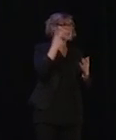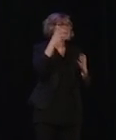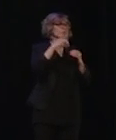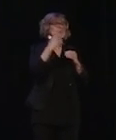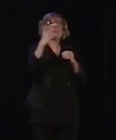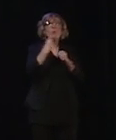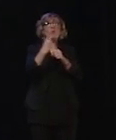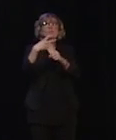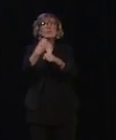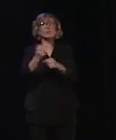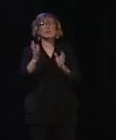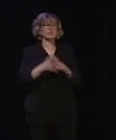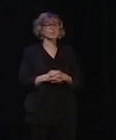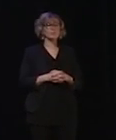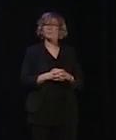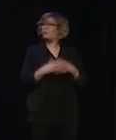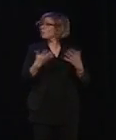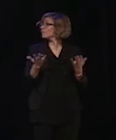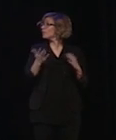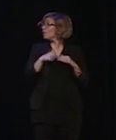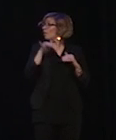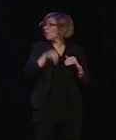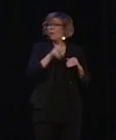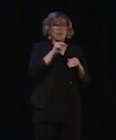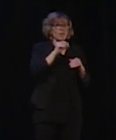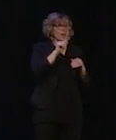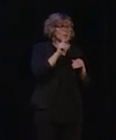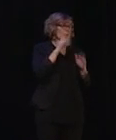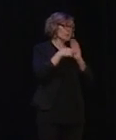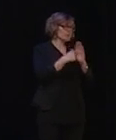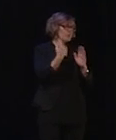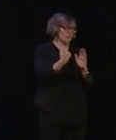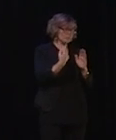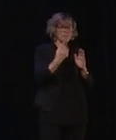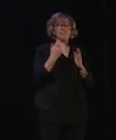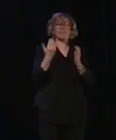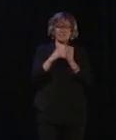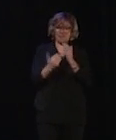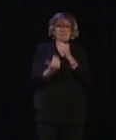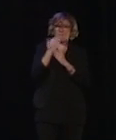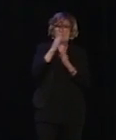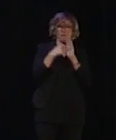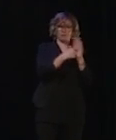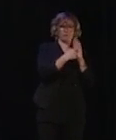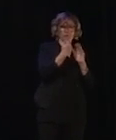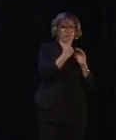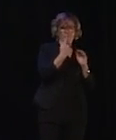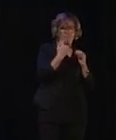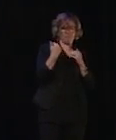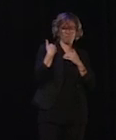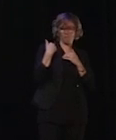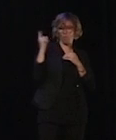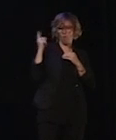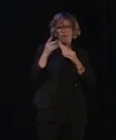hopefully. And so on that note, I am going to show you something that I've also never shown anyone, because it's something I mean kind of after I started editing,